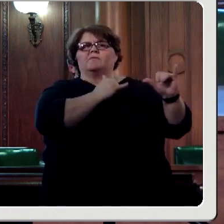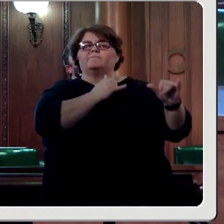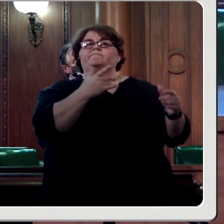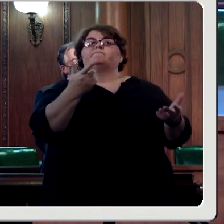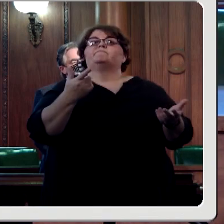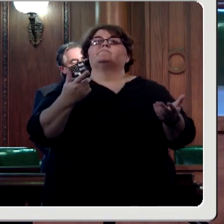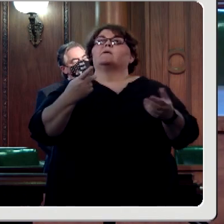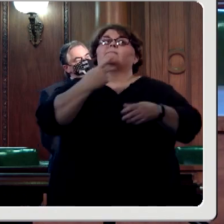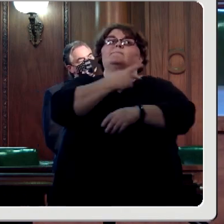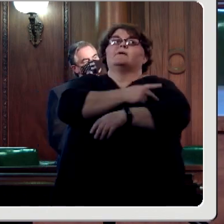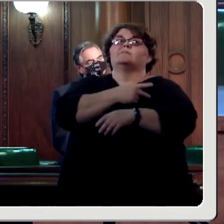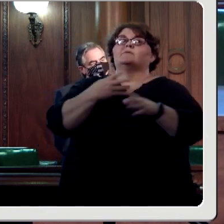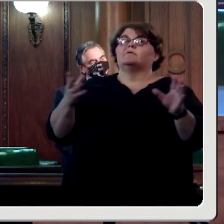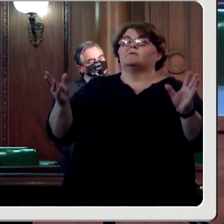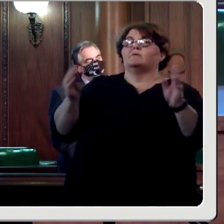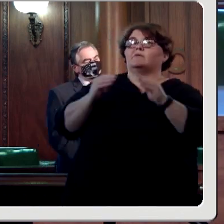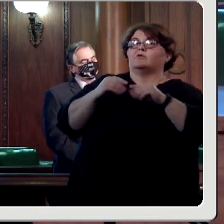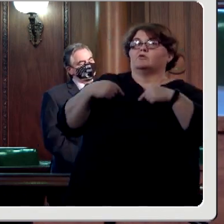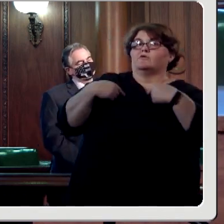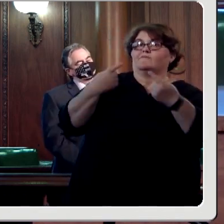1,194 patients with COVID-19.